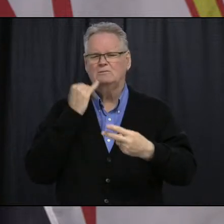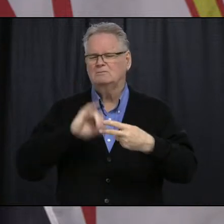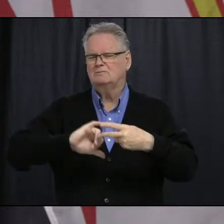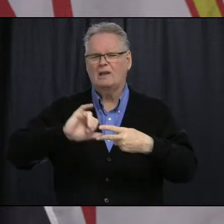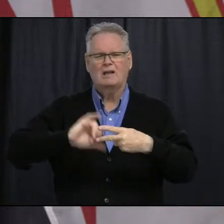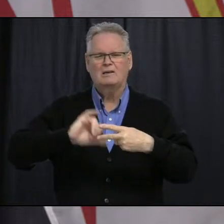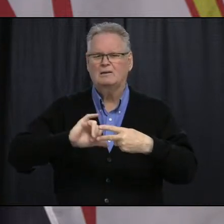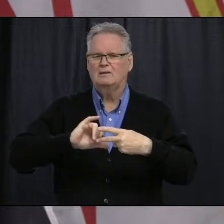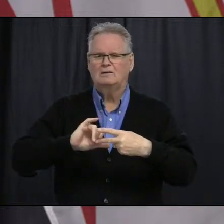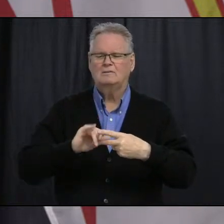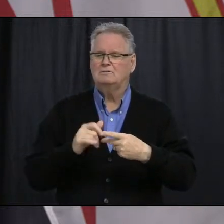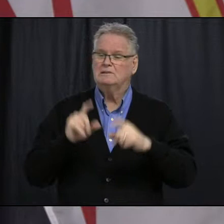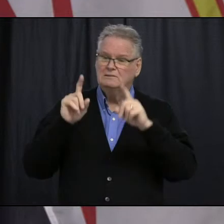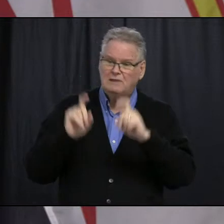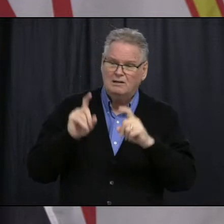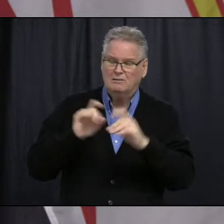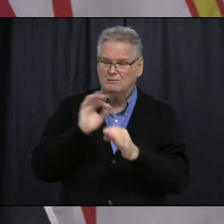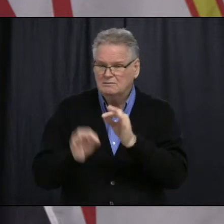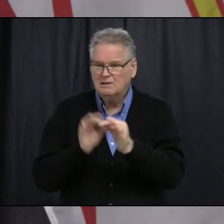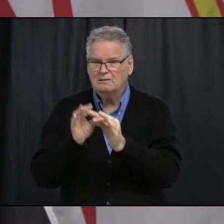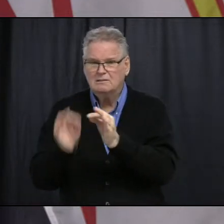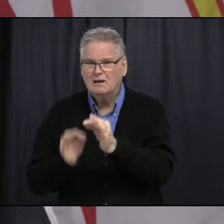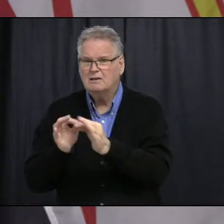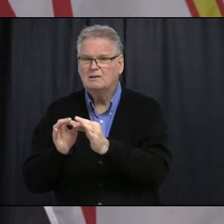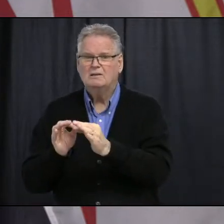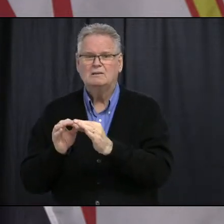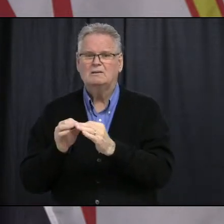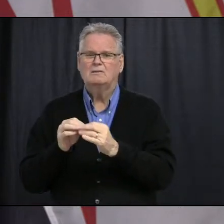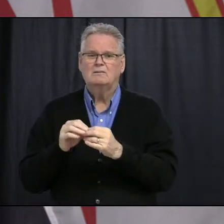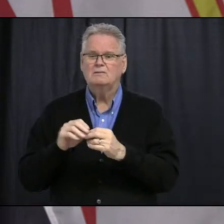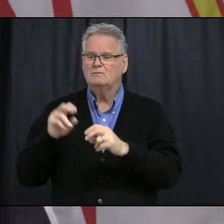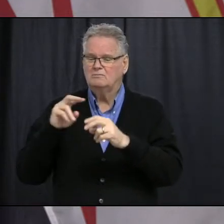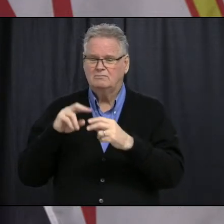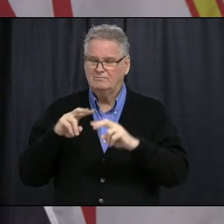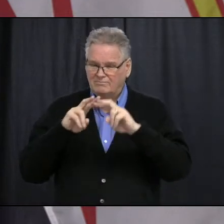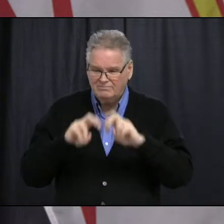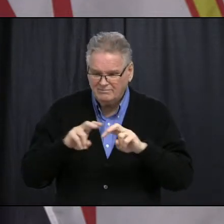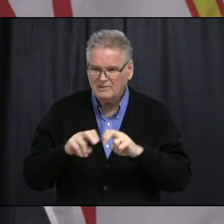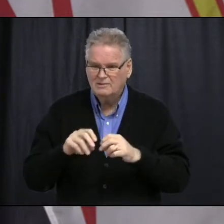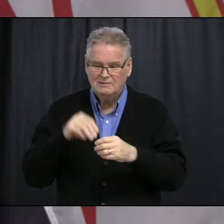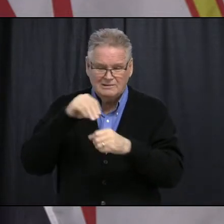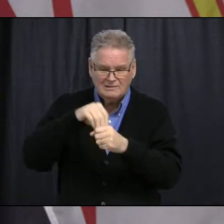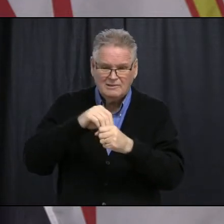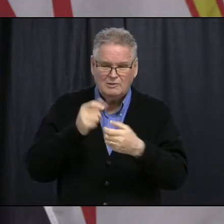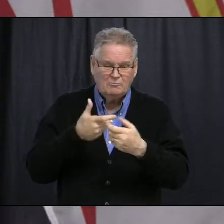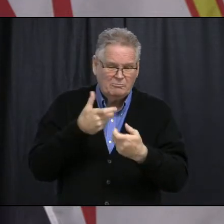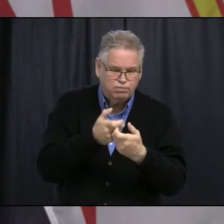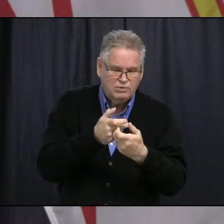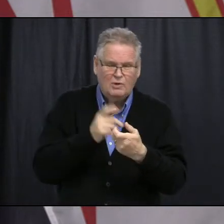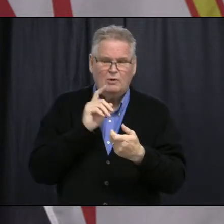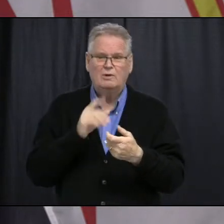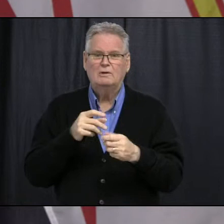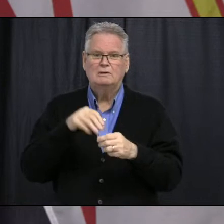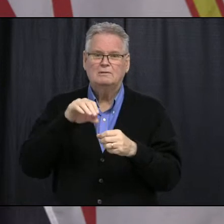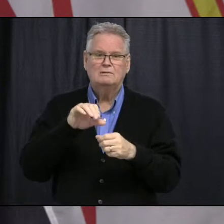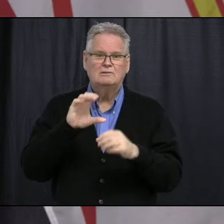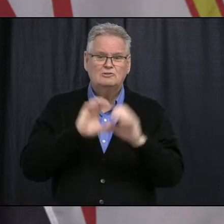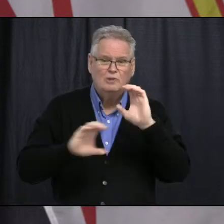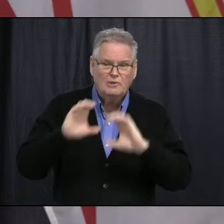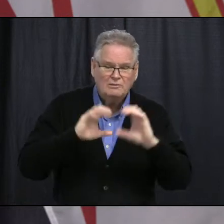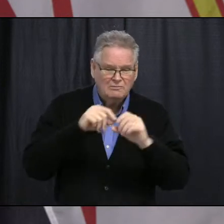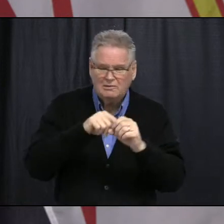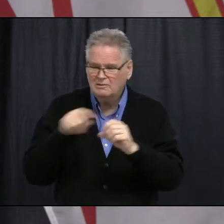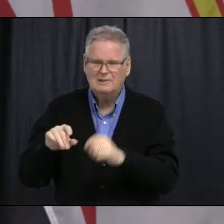large, and have very similar efficacy, safety, and some